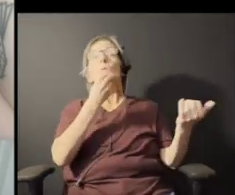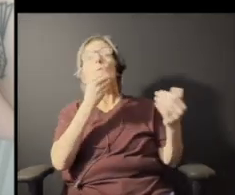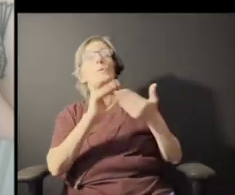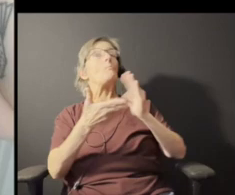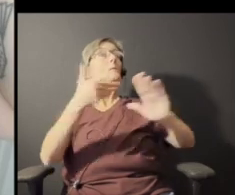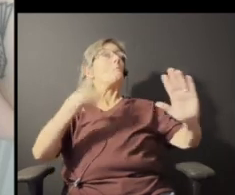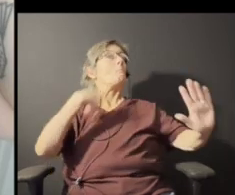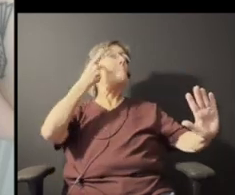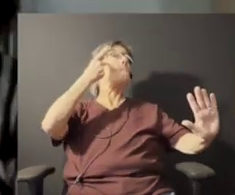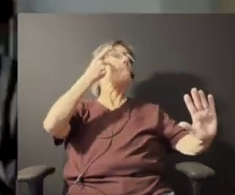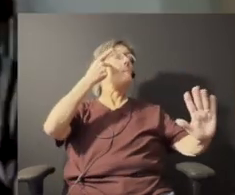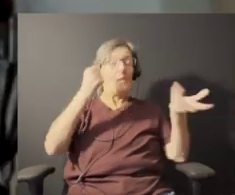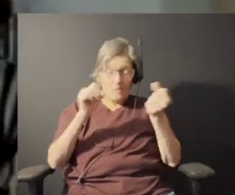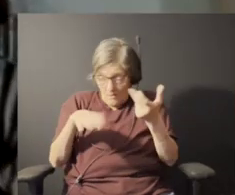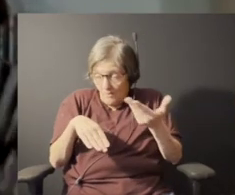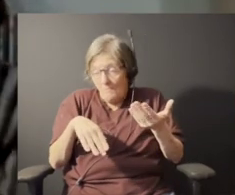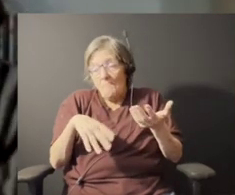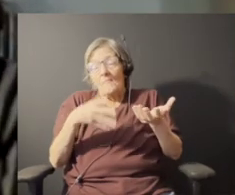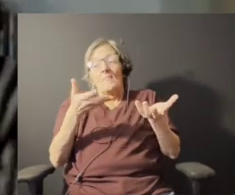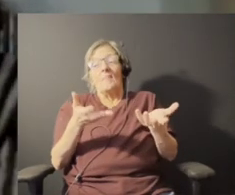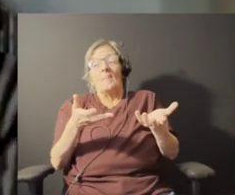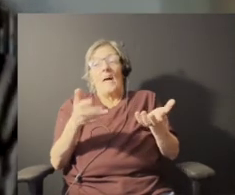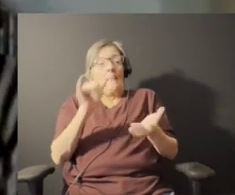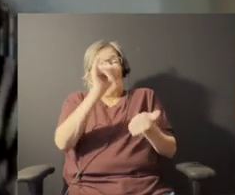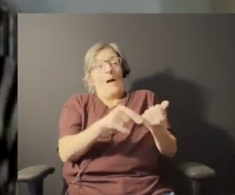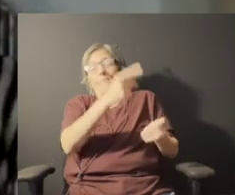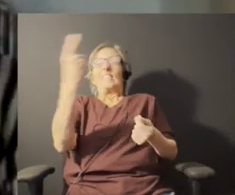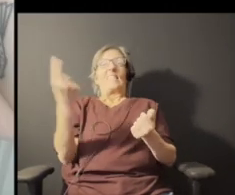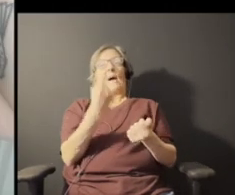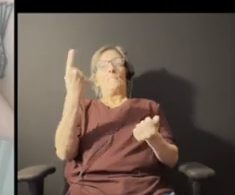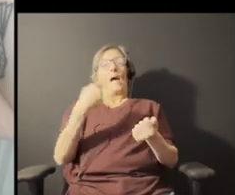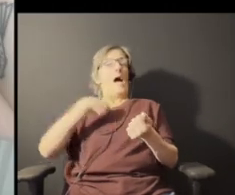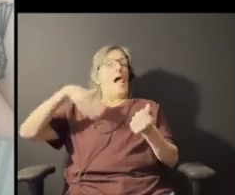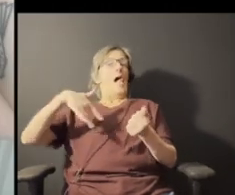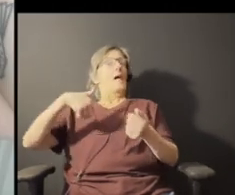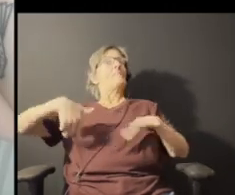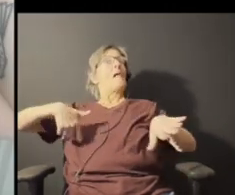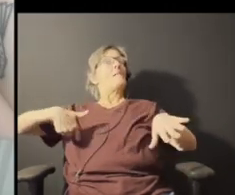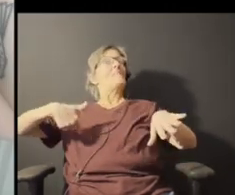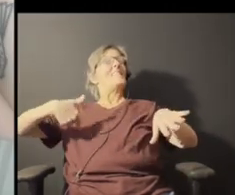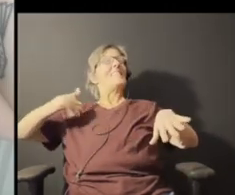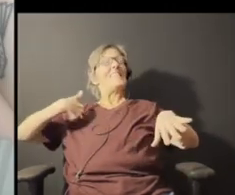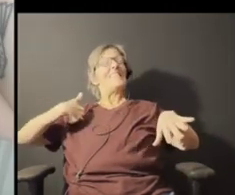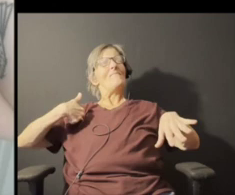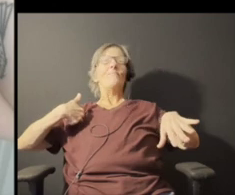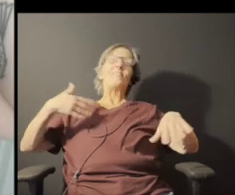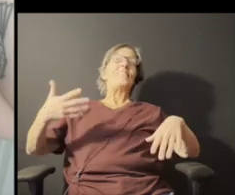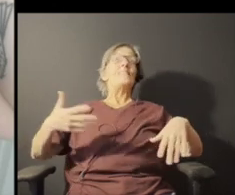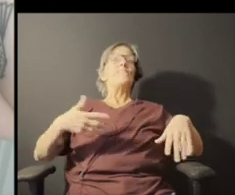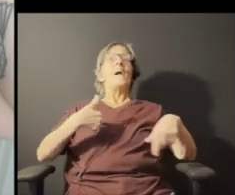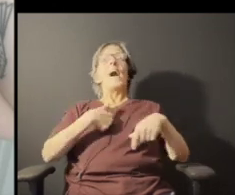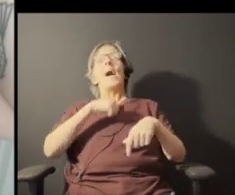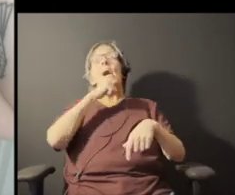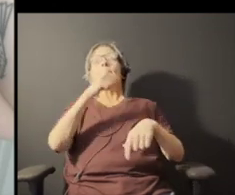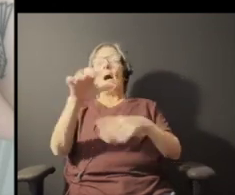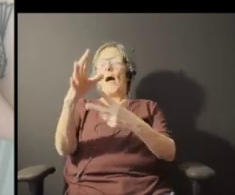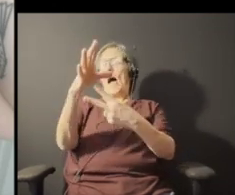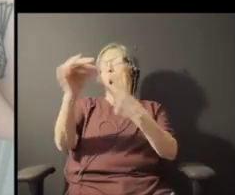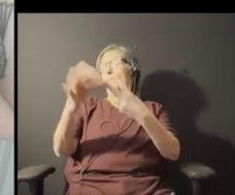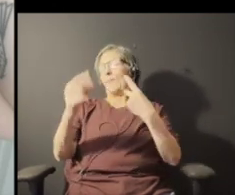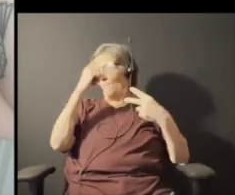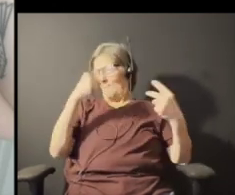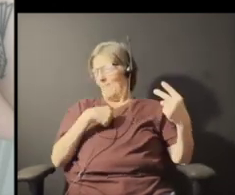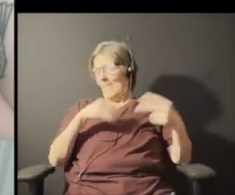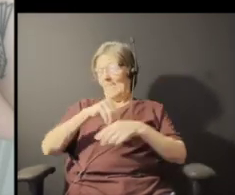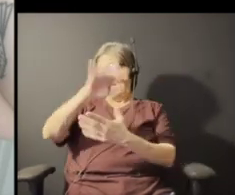Jewish community. Yeah. And because that was something that I hadn't even, wasn't an option for